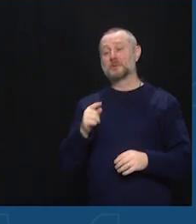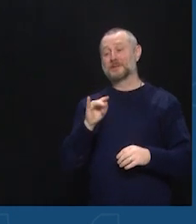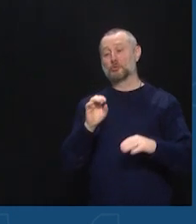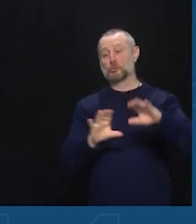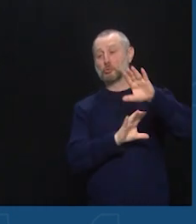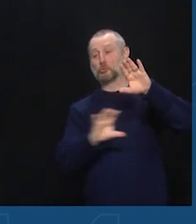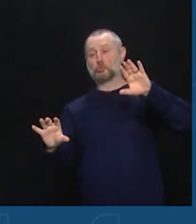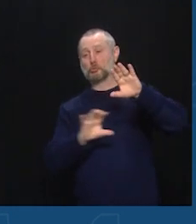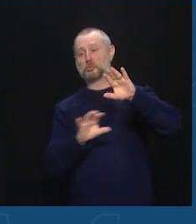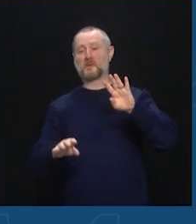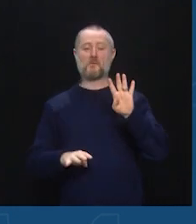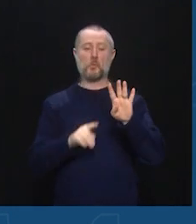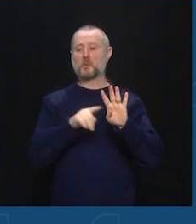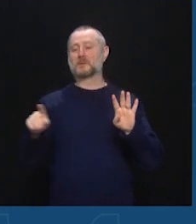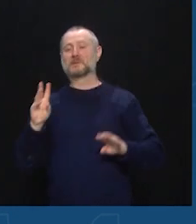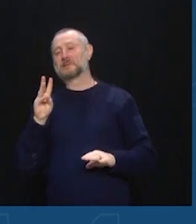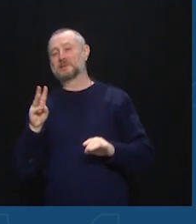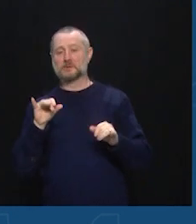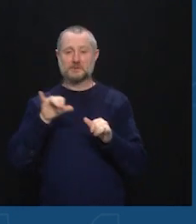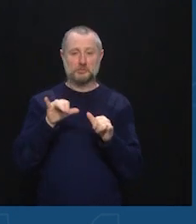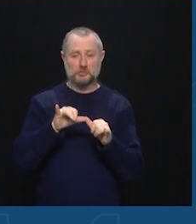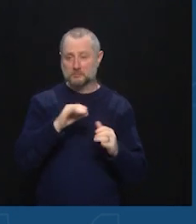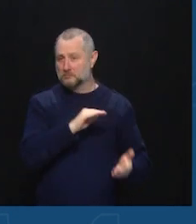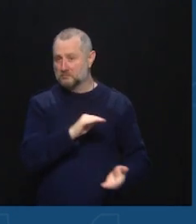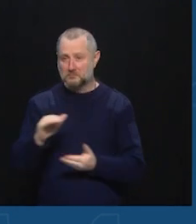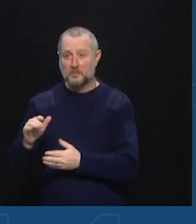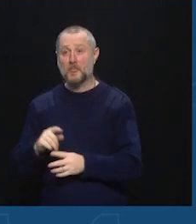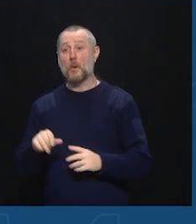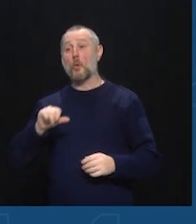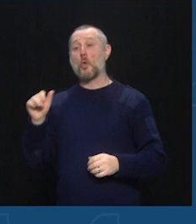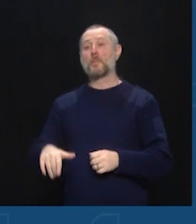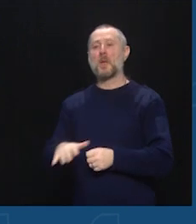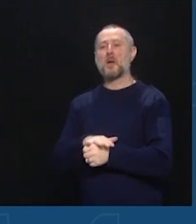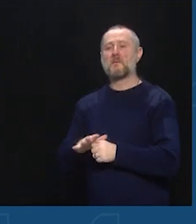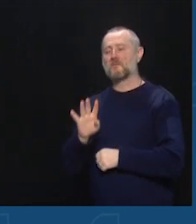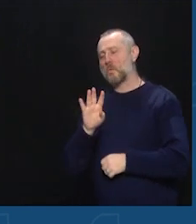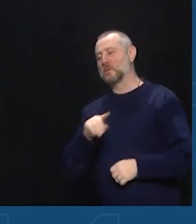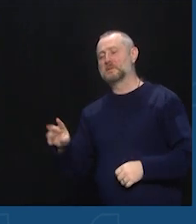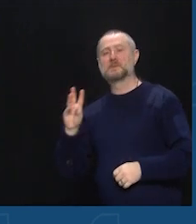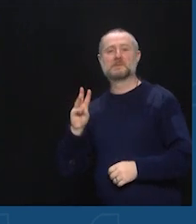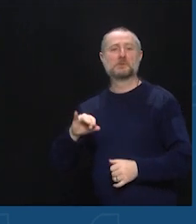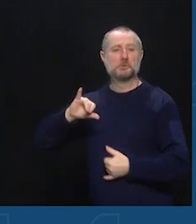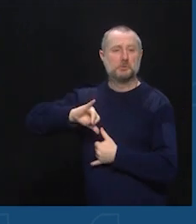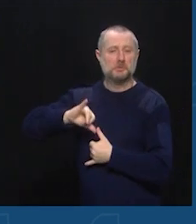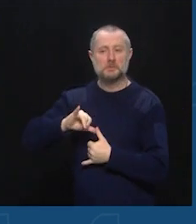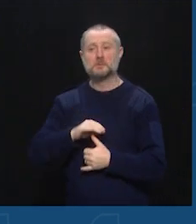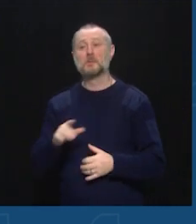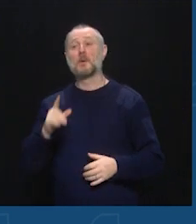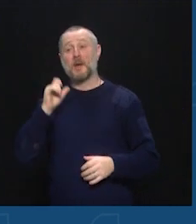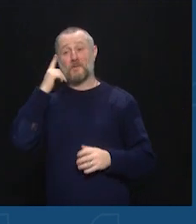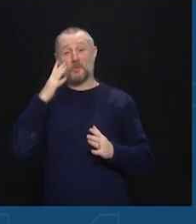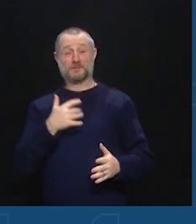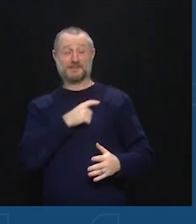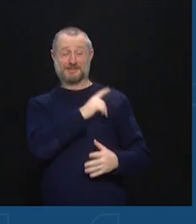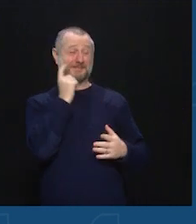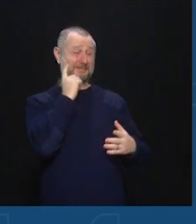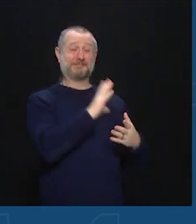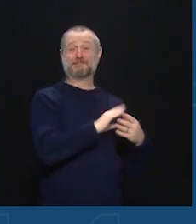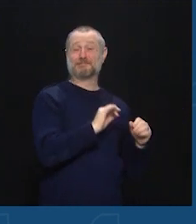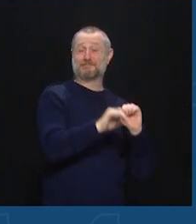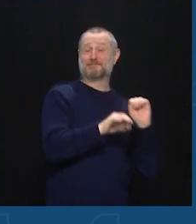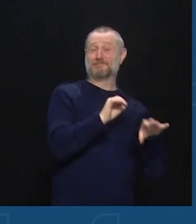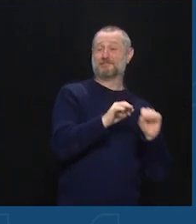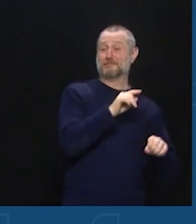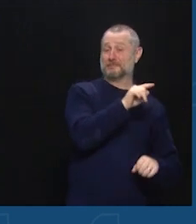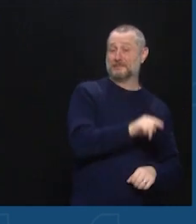to 6 inches that fell around the capital region. But as the governor said, the main hazard in this